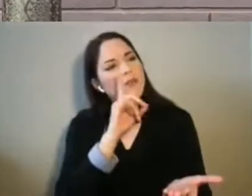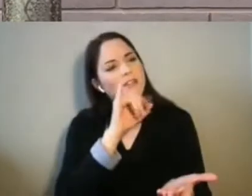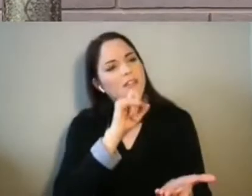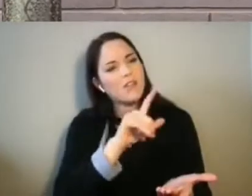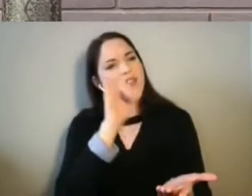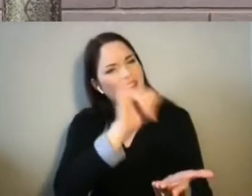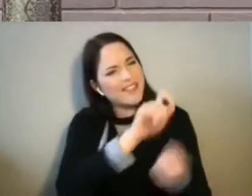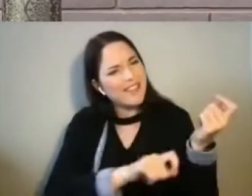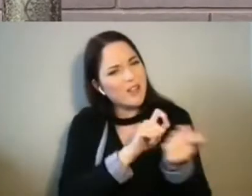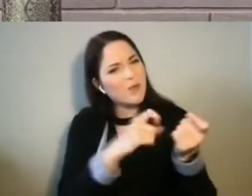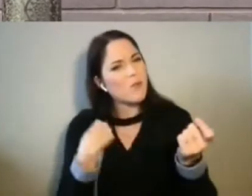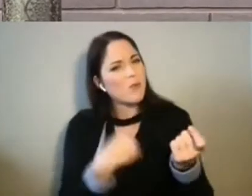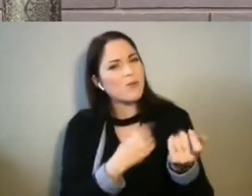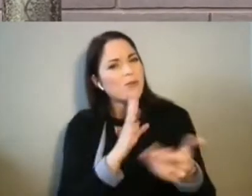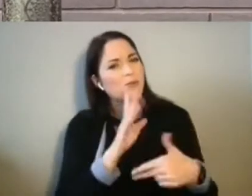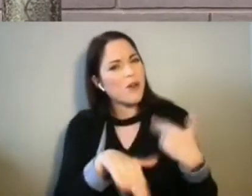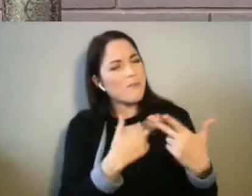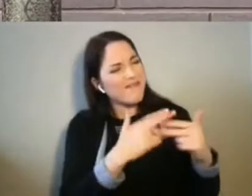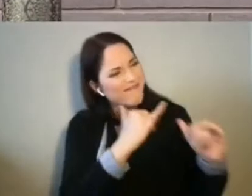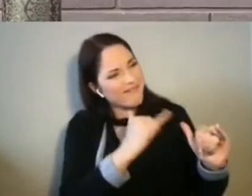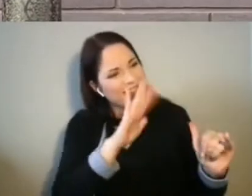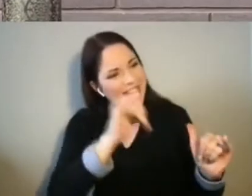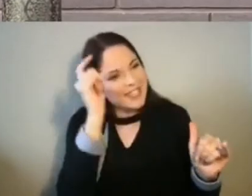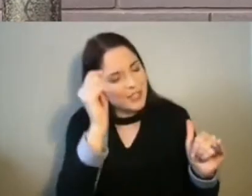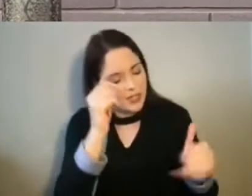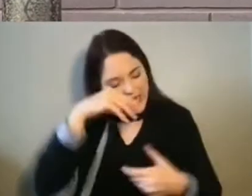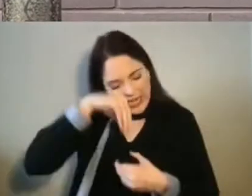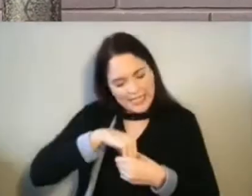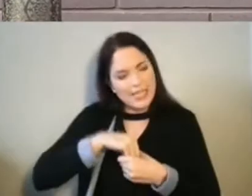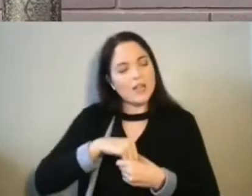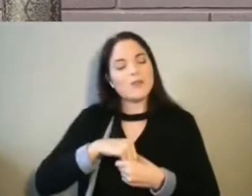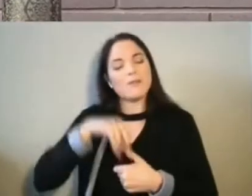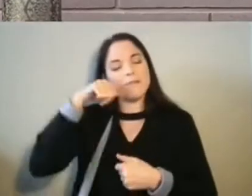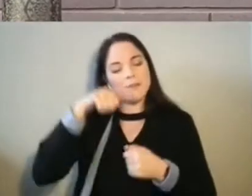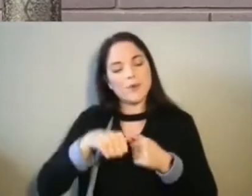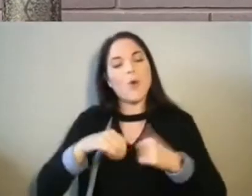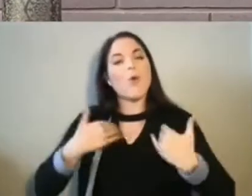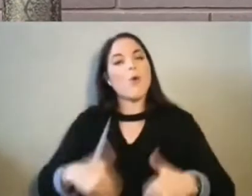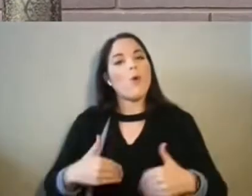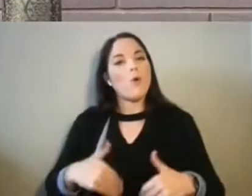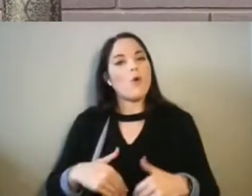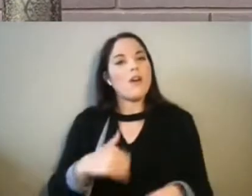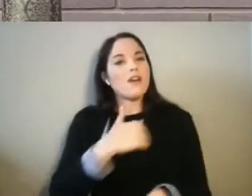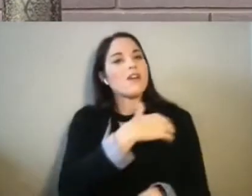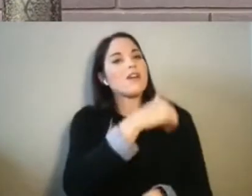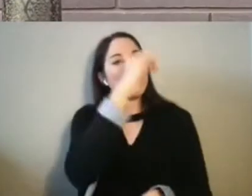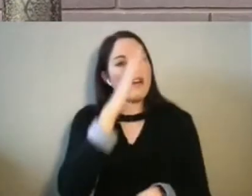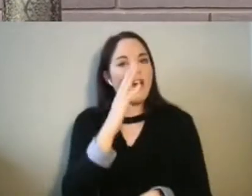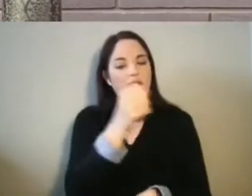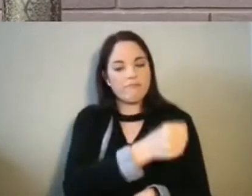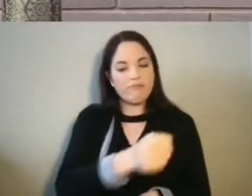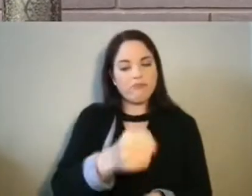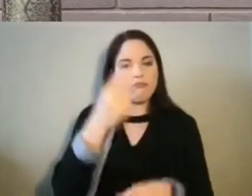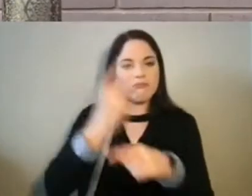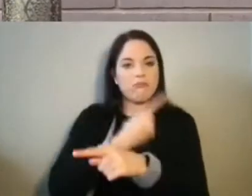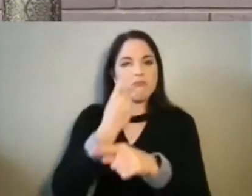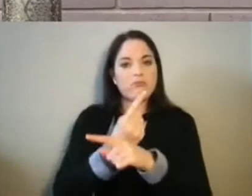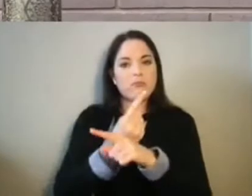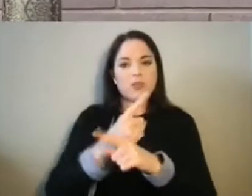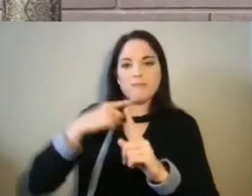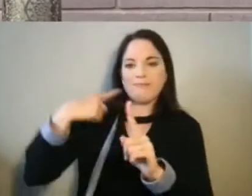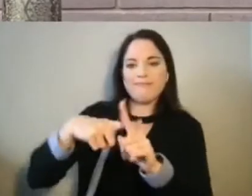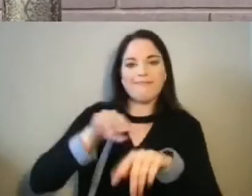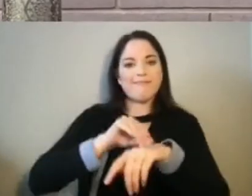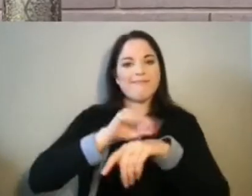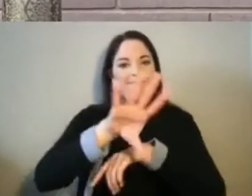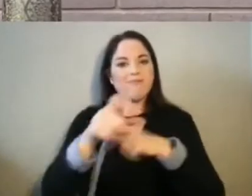someone's life. It happens sometimes in big ways. It happens often in small ways.